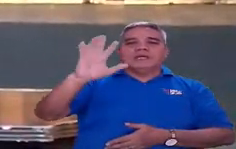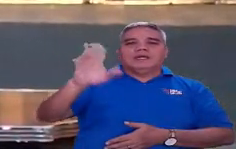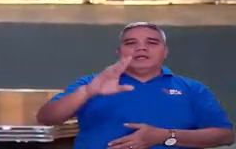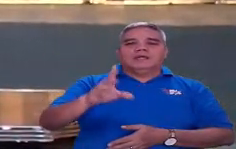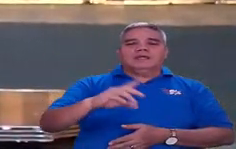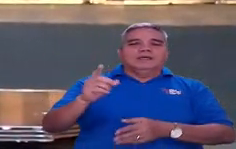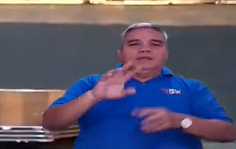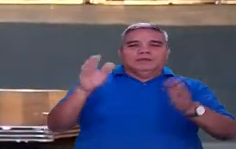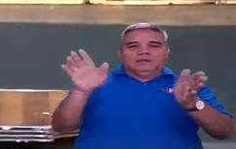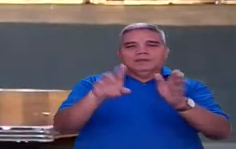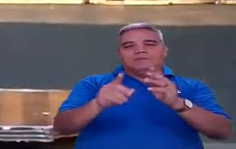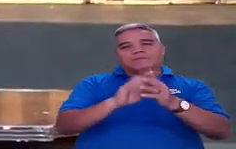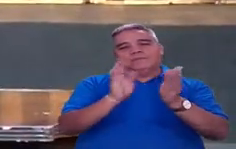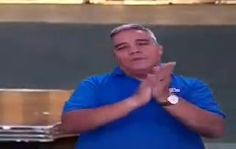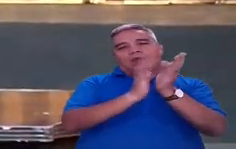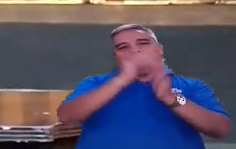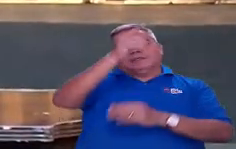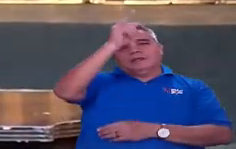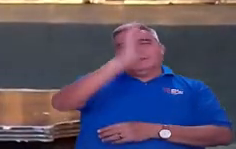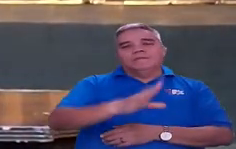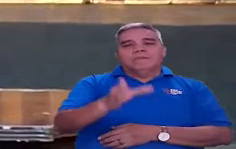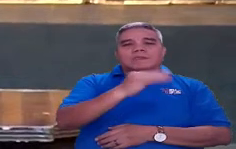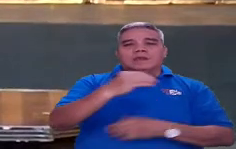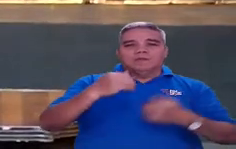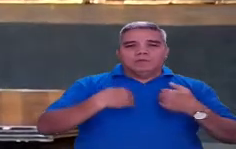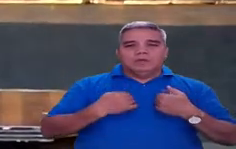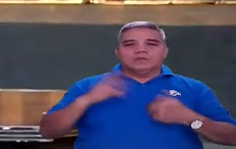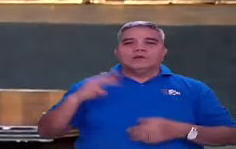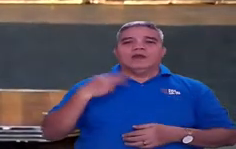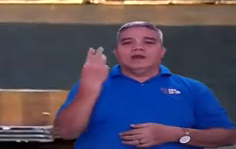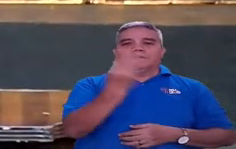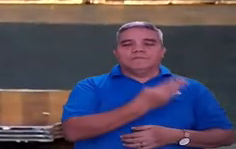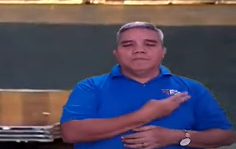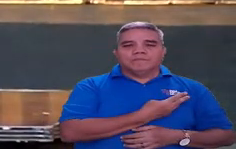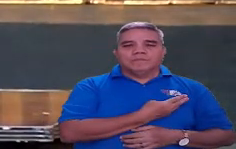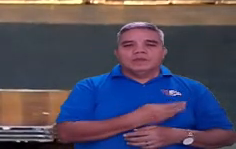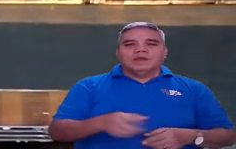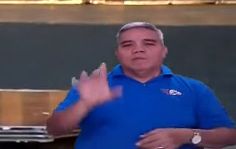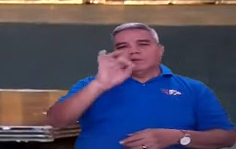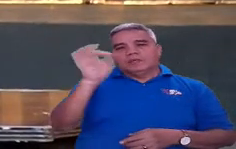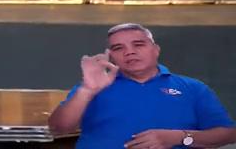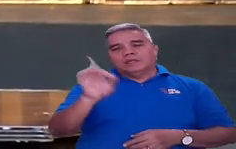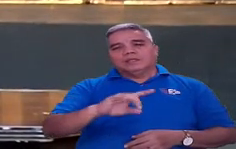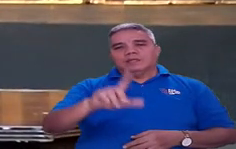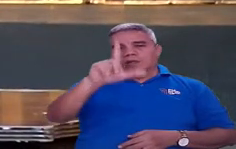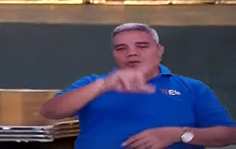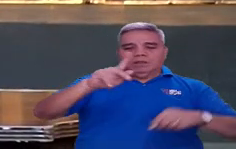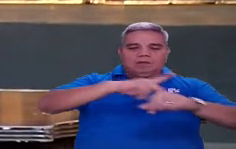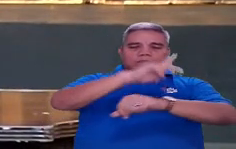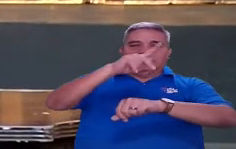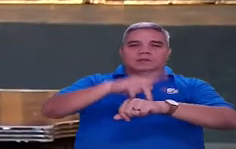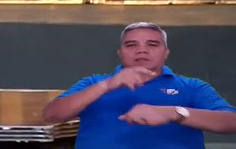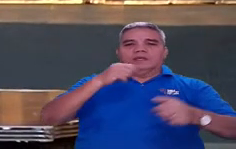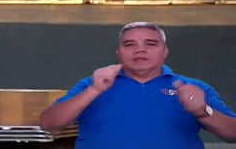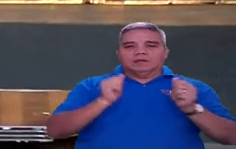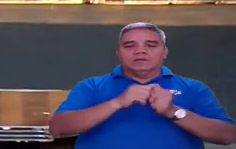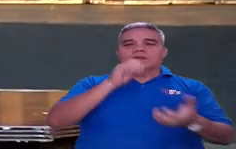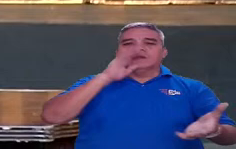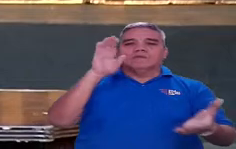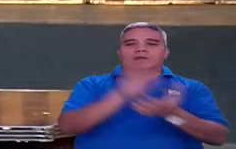delegates. Amen. Praise God. And we have 480 local pastors, including their